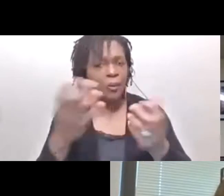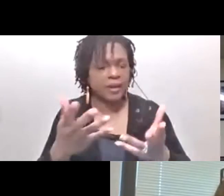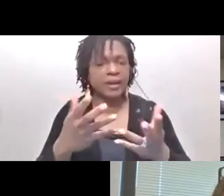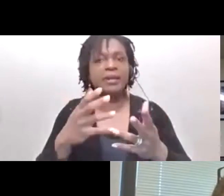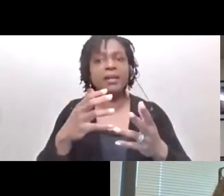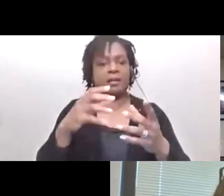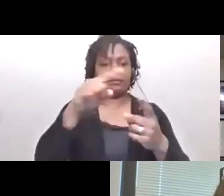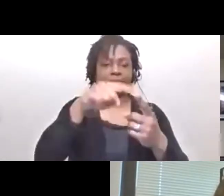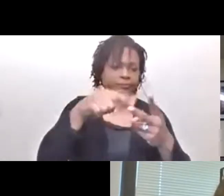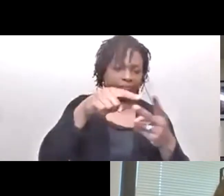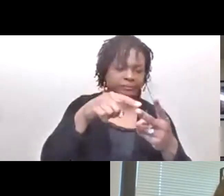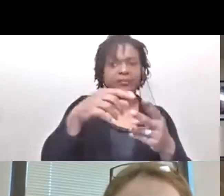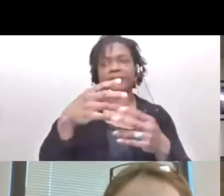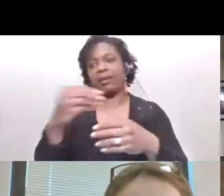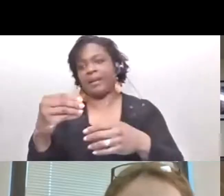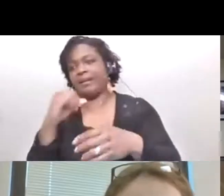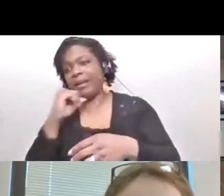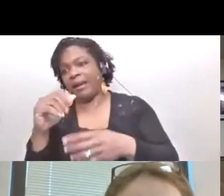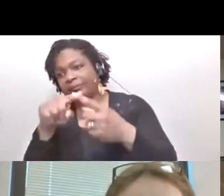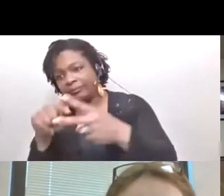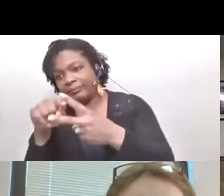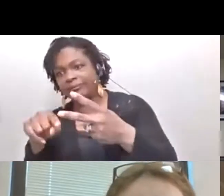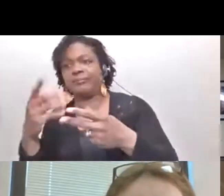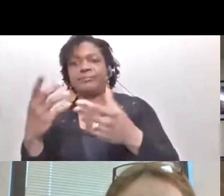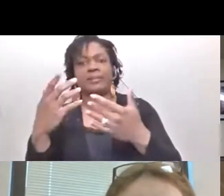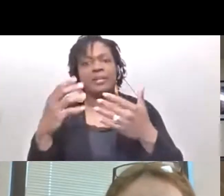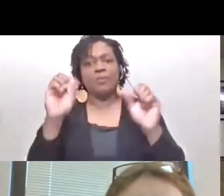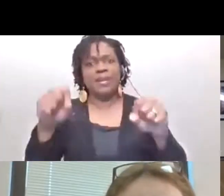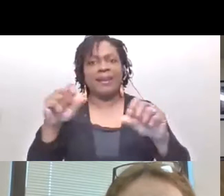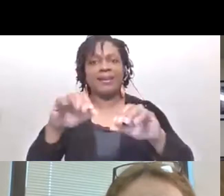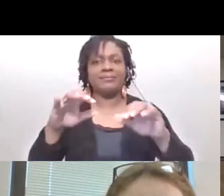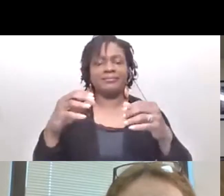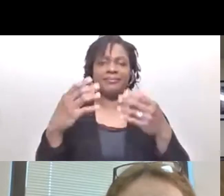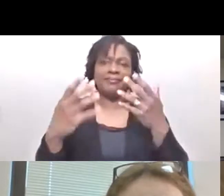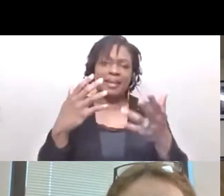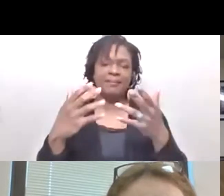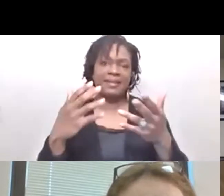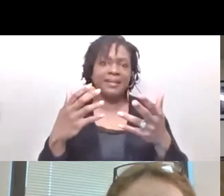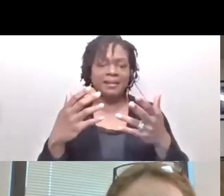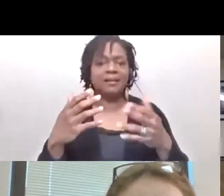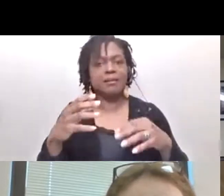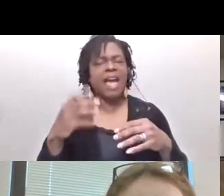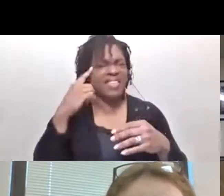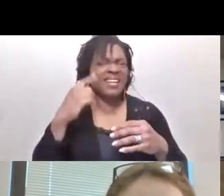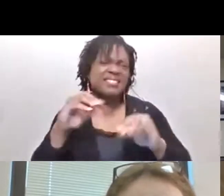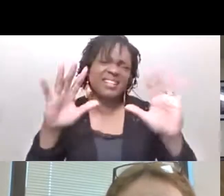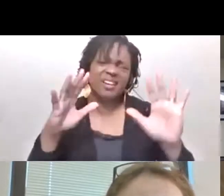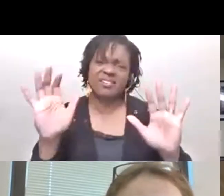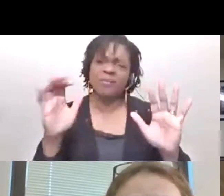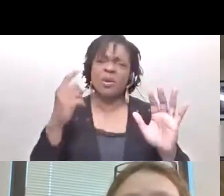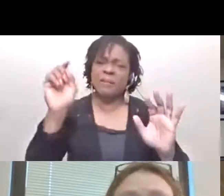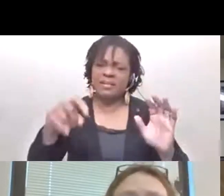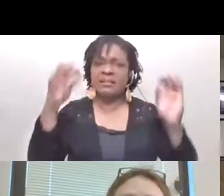things. I think so. So it's clear kind of that this is a thoughtful process, and that